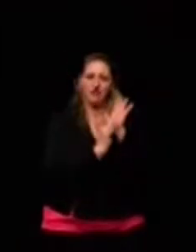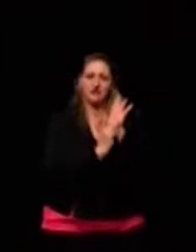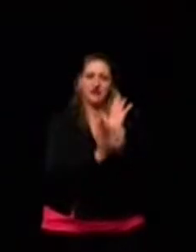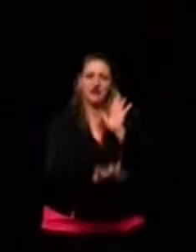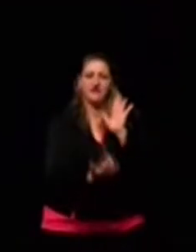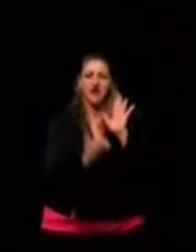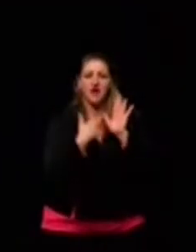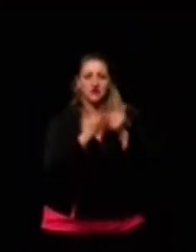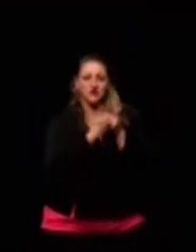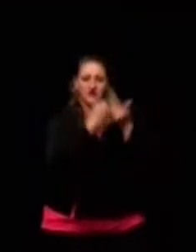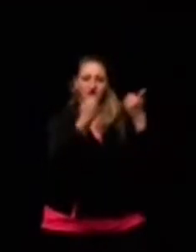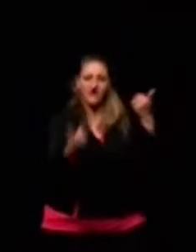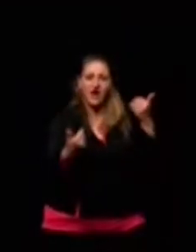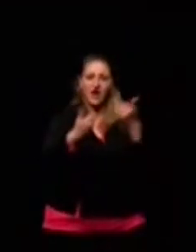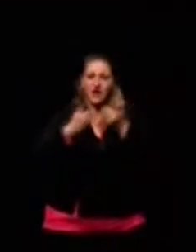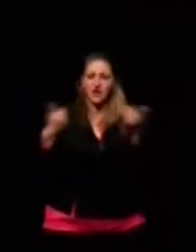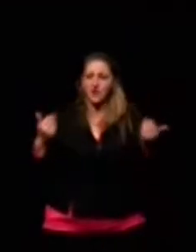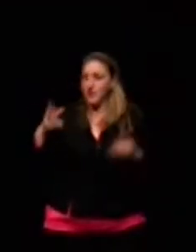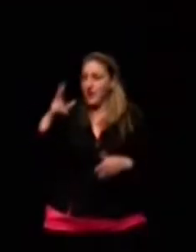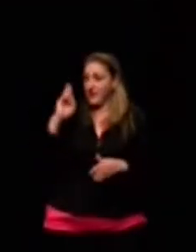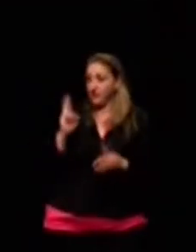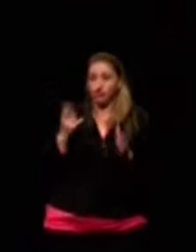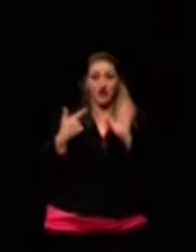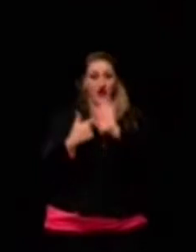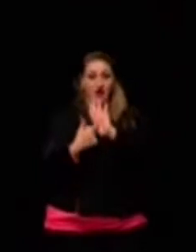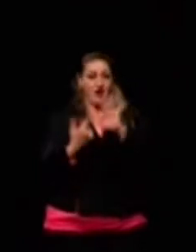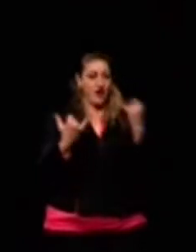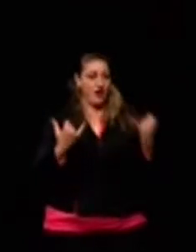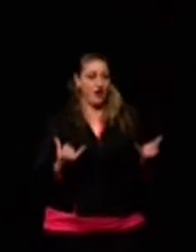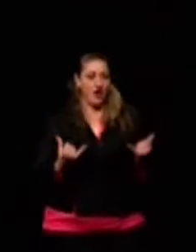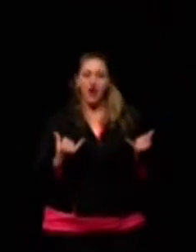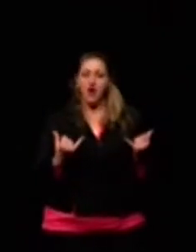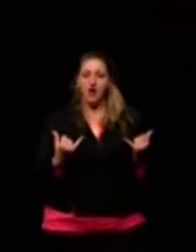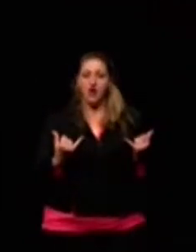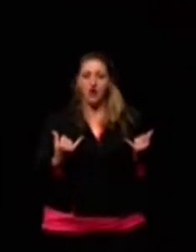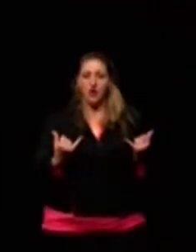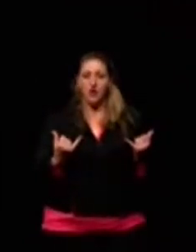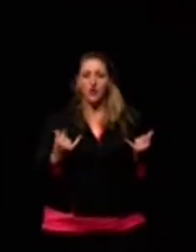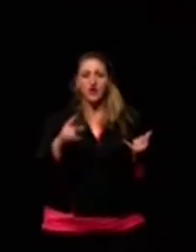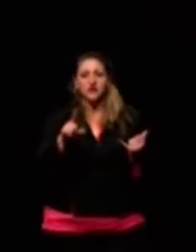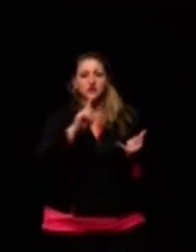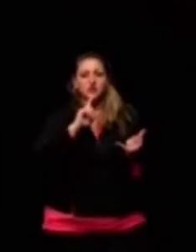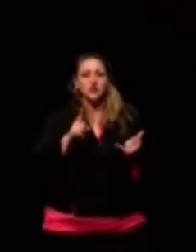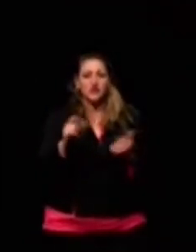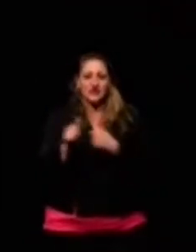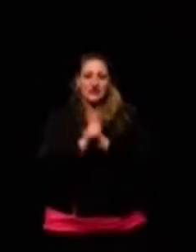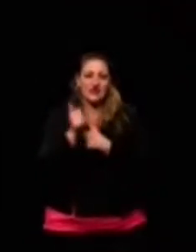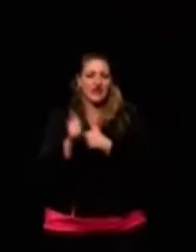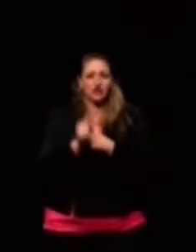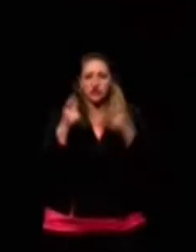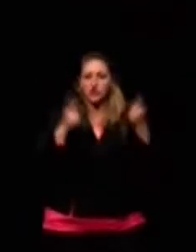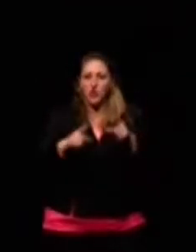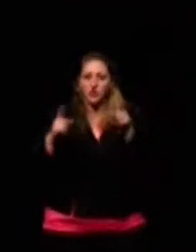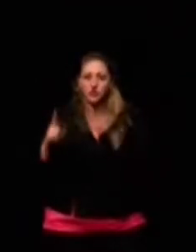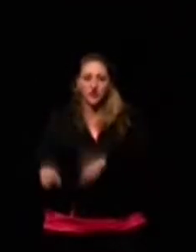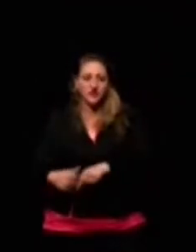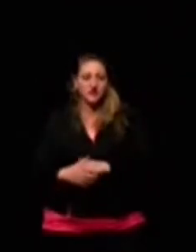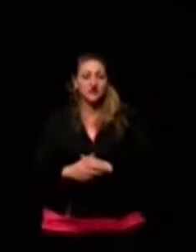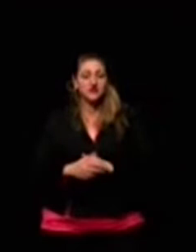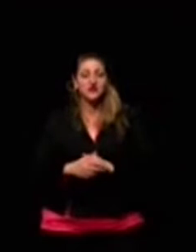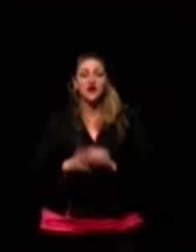But both history and the present have shown us words of hate can result in dangerous consequences,